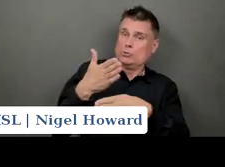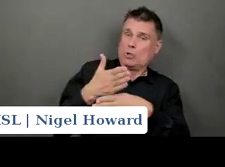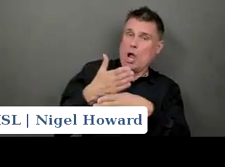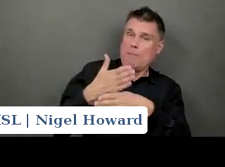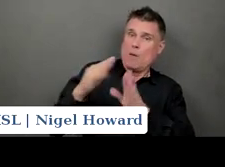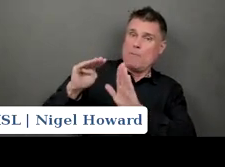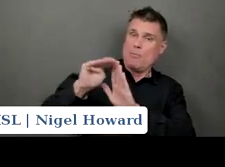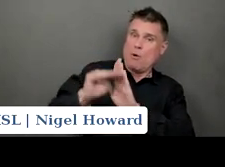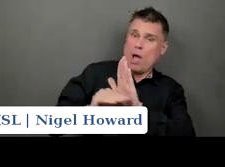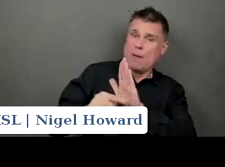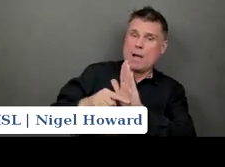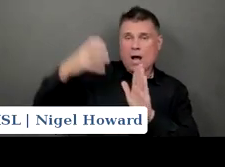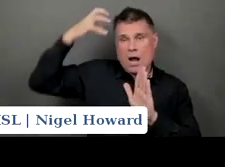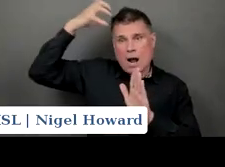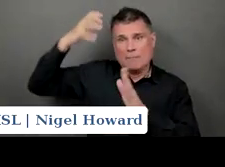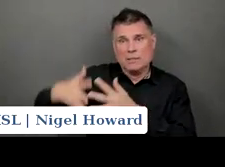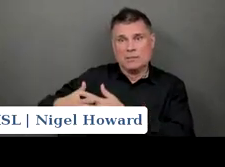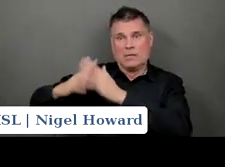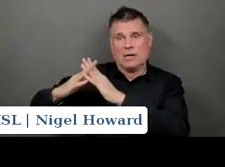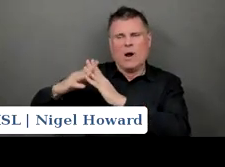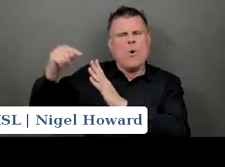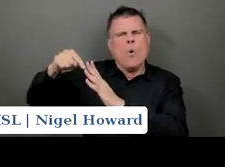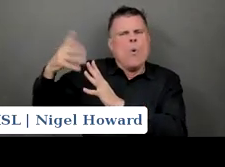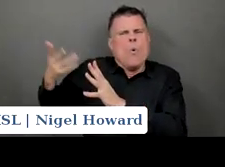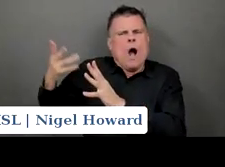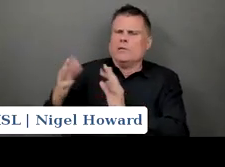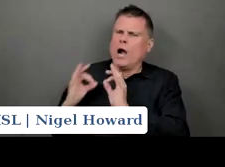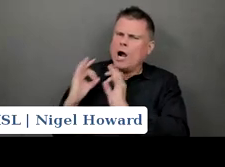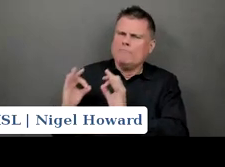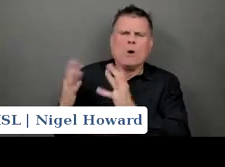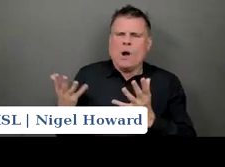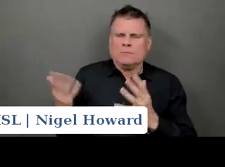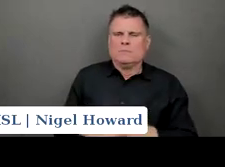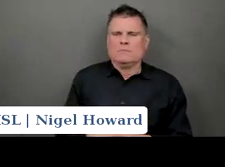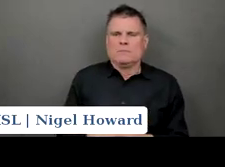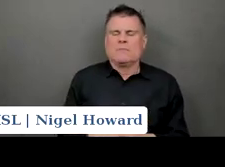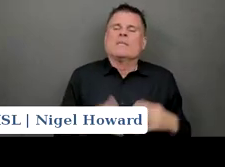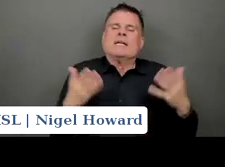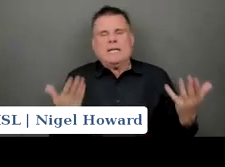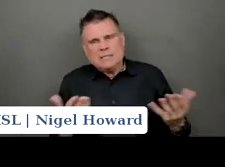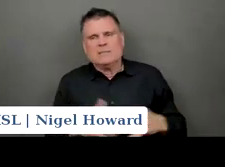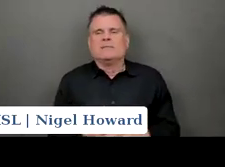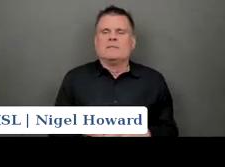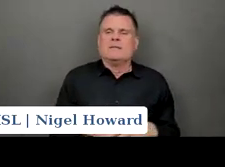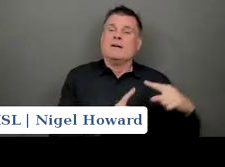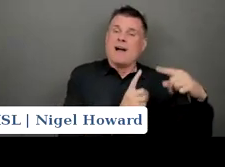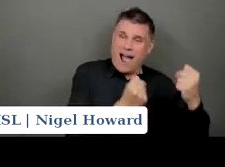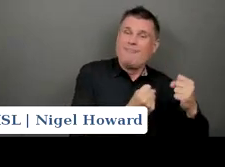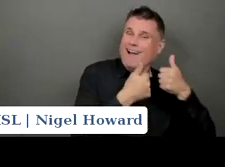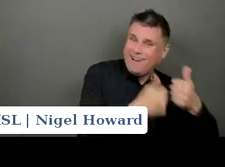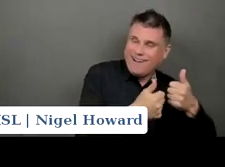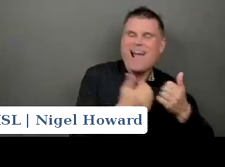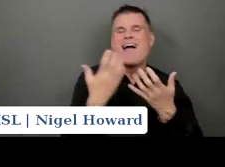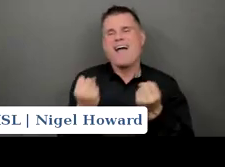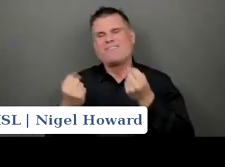sector? I mean, I think on the one, it's been a mixed experience. On the one hand, it has created kind of a new floor in terms of both